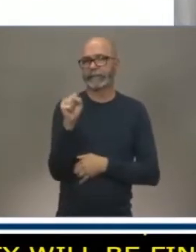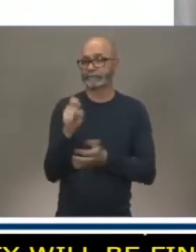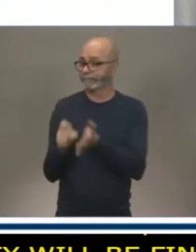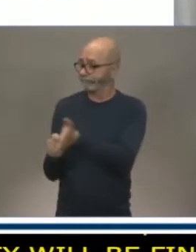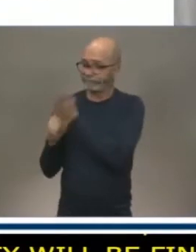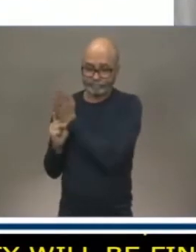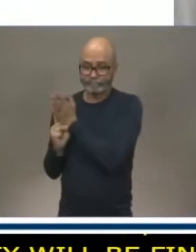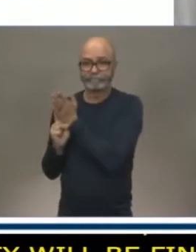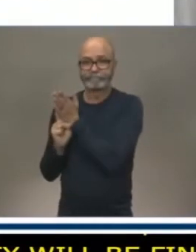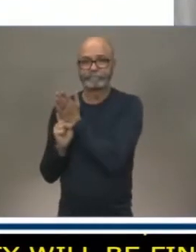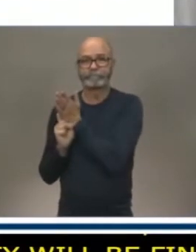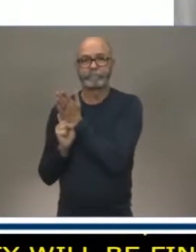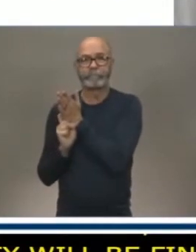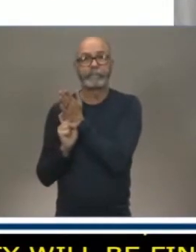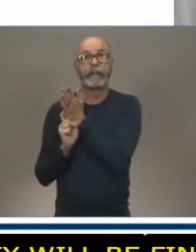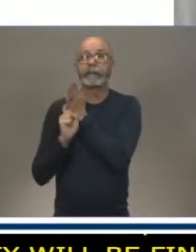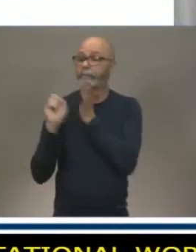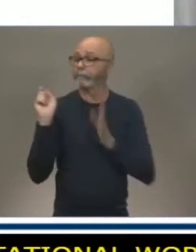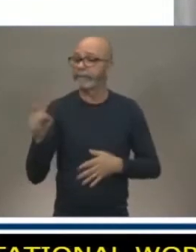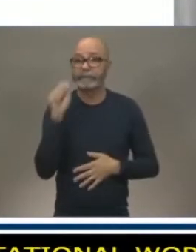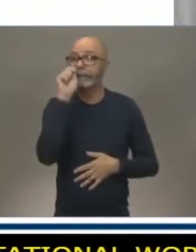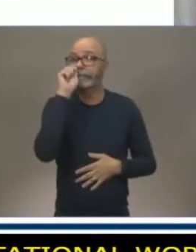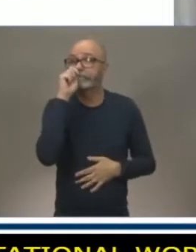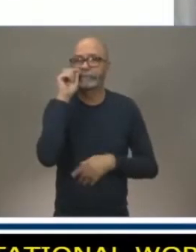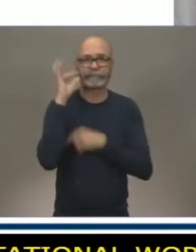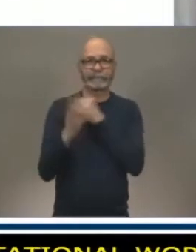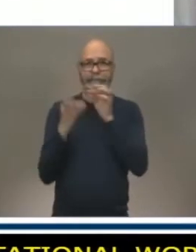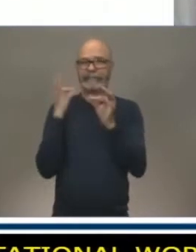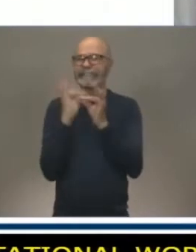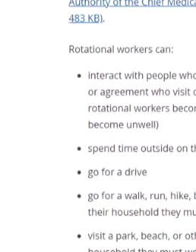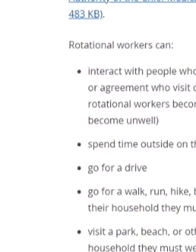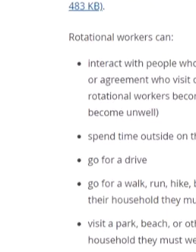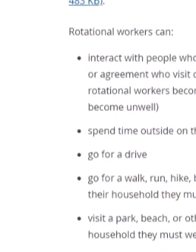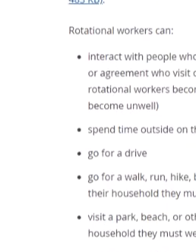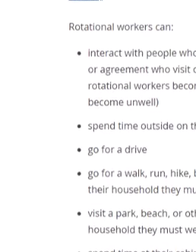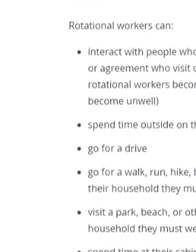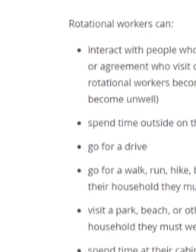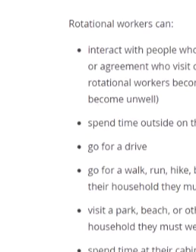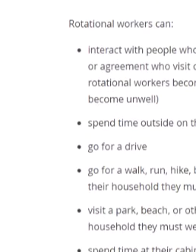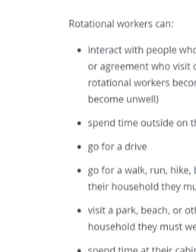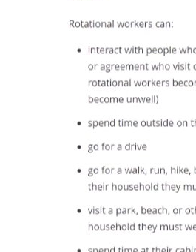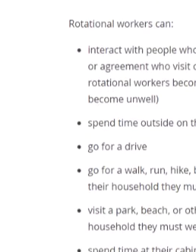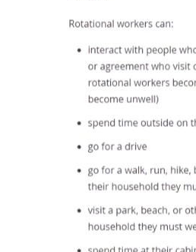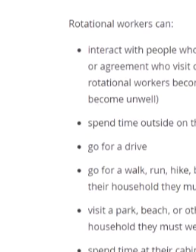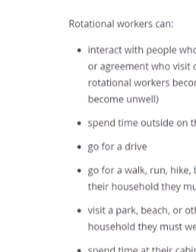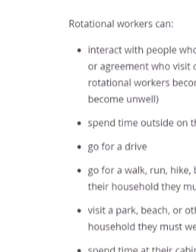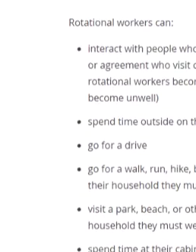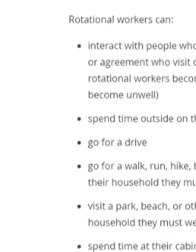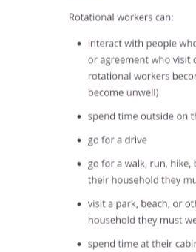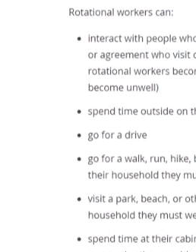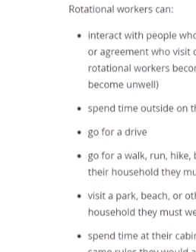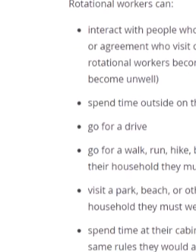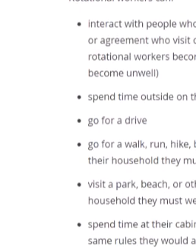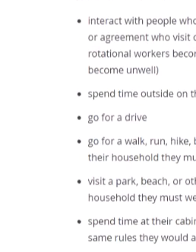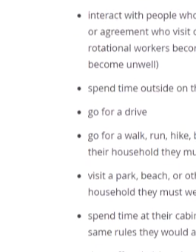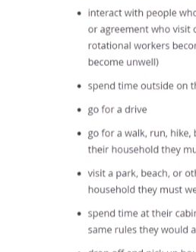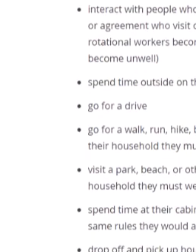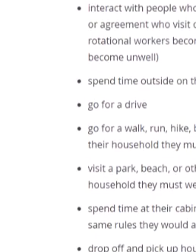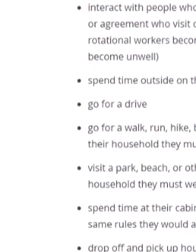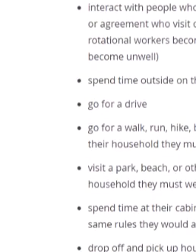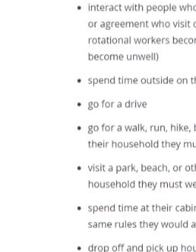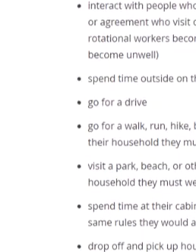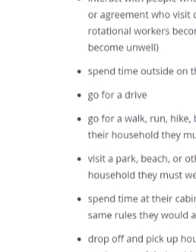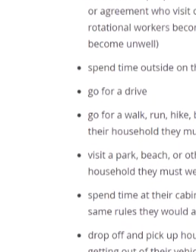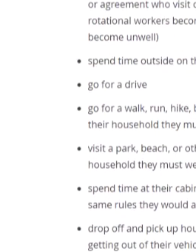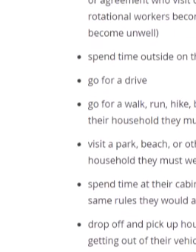test policy, it is our hope that we can identify COVID sooner. For more details about the modified quarantine requirements, you can